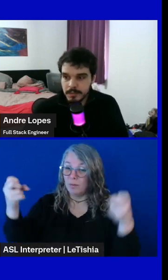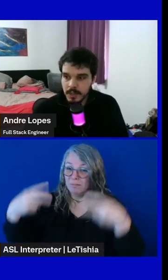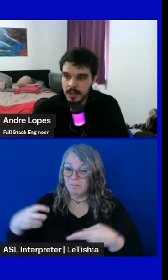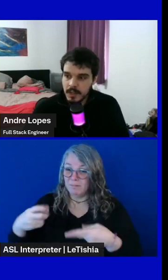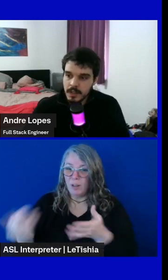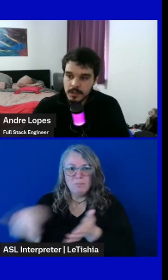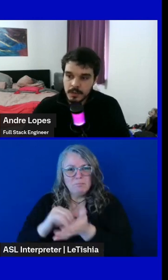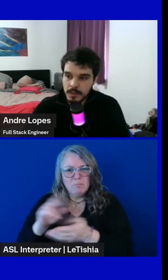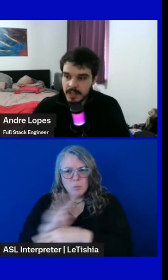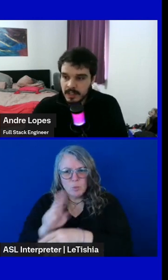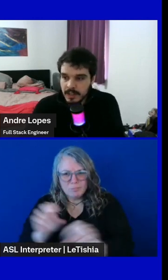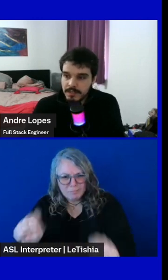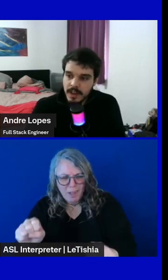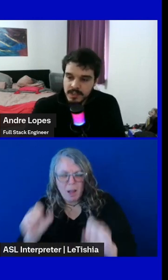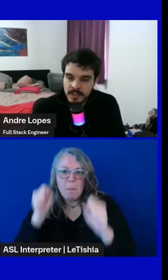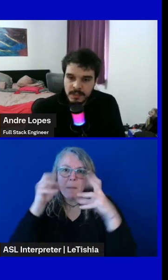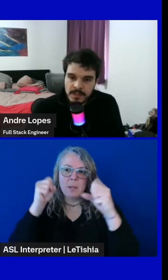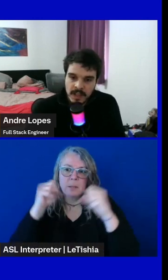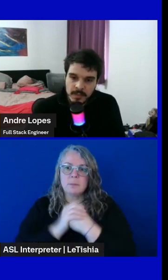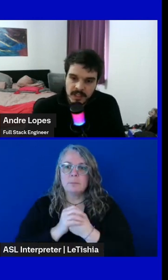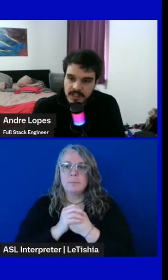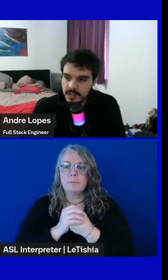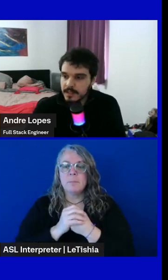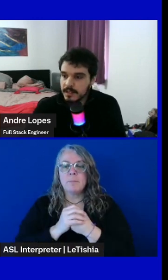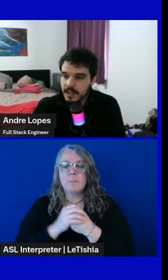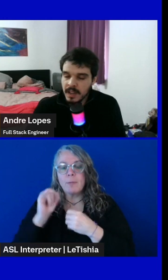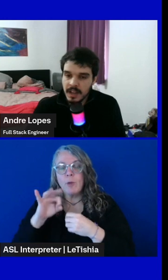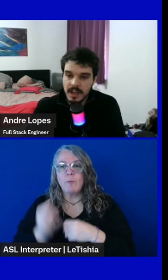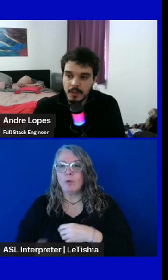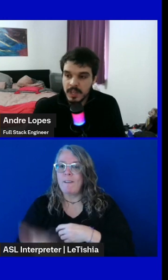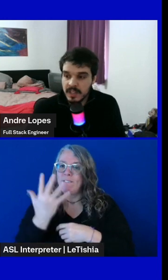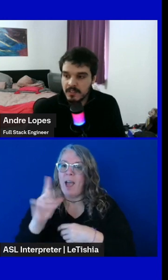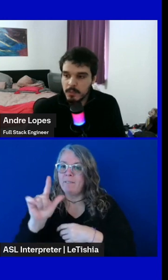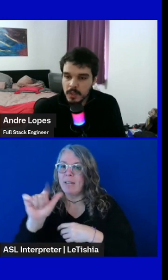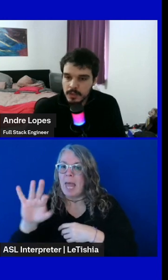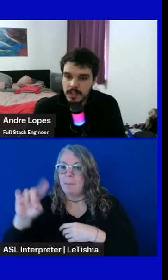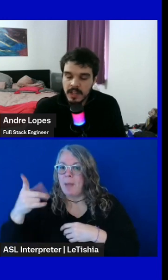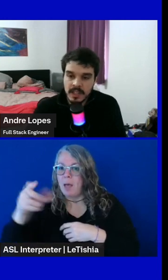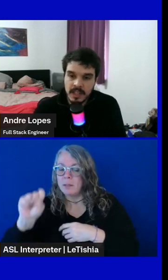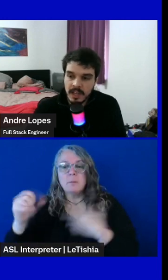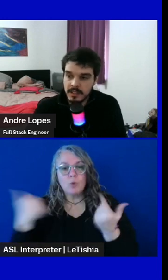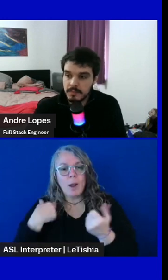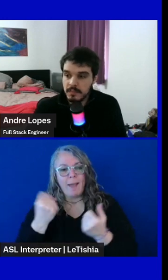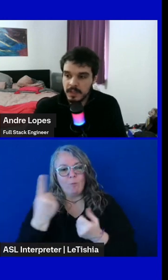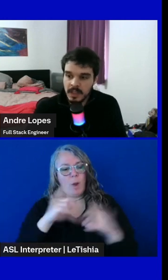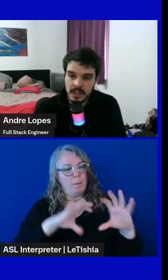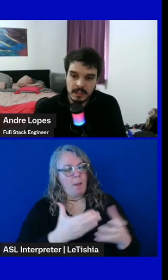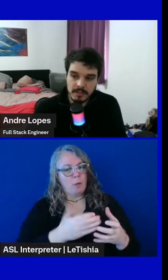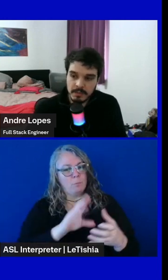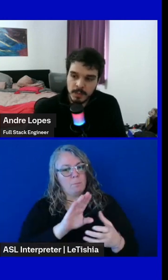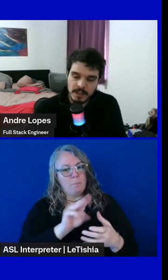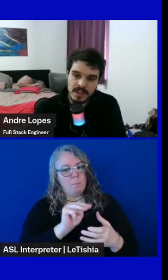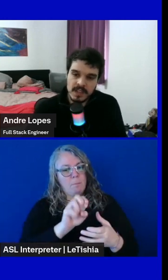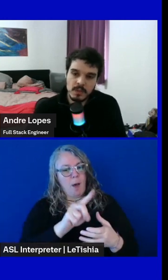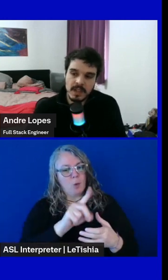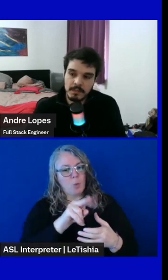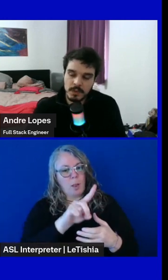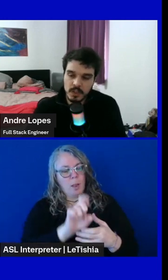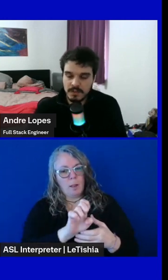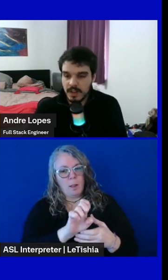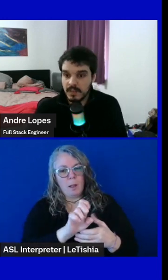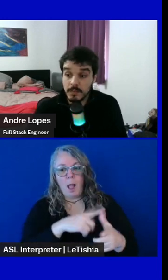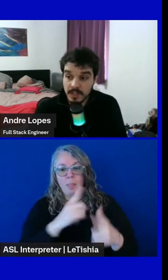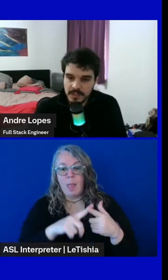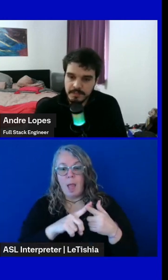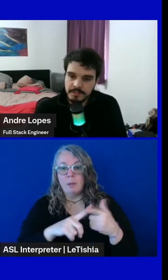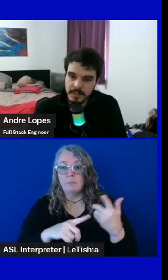to create like five lambdas, we can have a module, and then in pretty fast you can